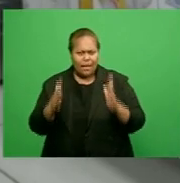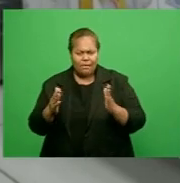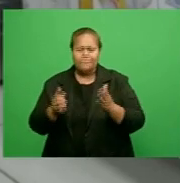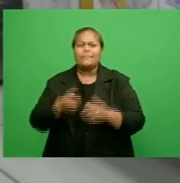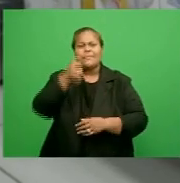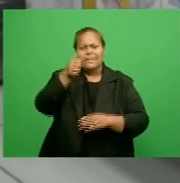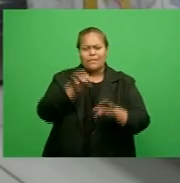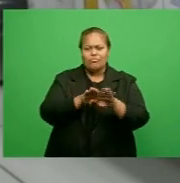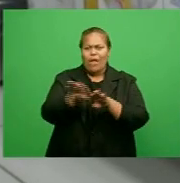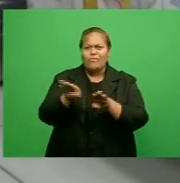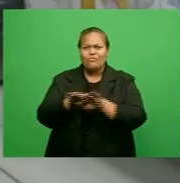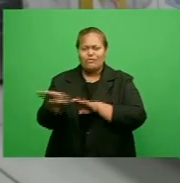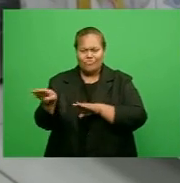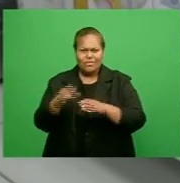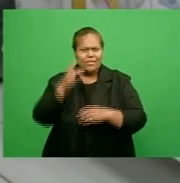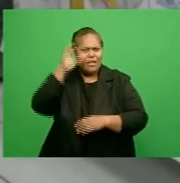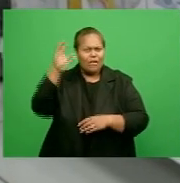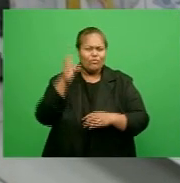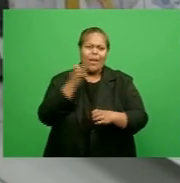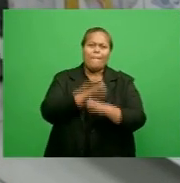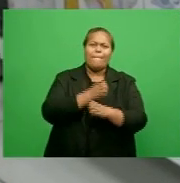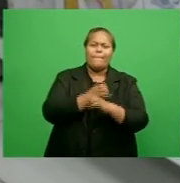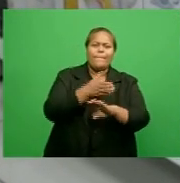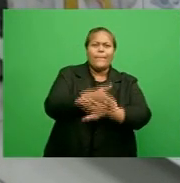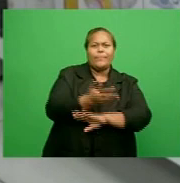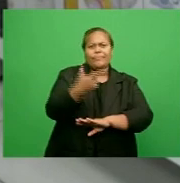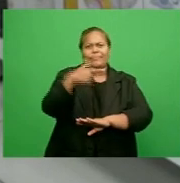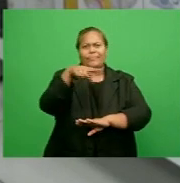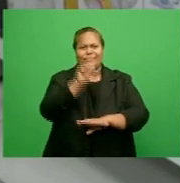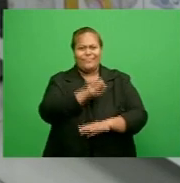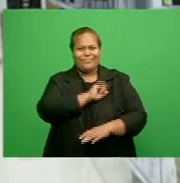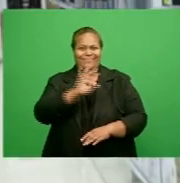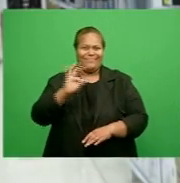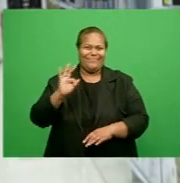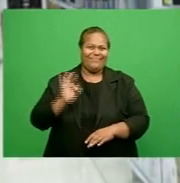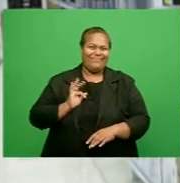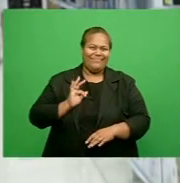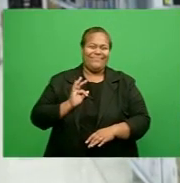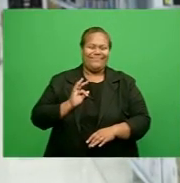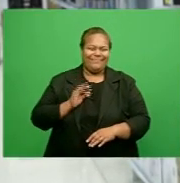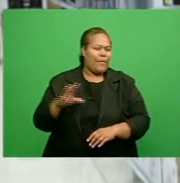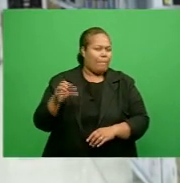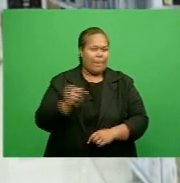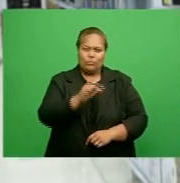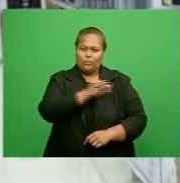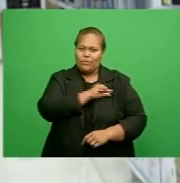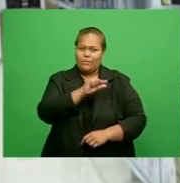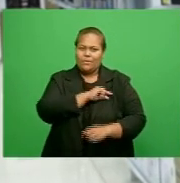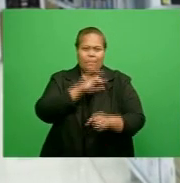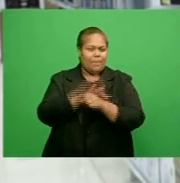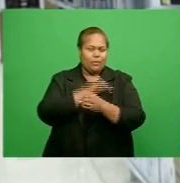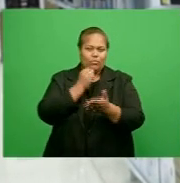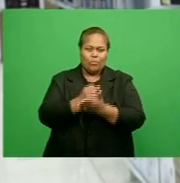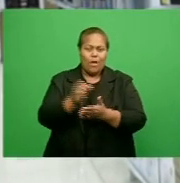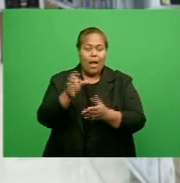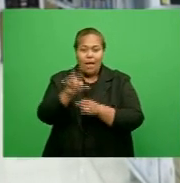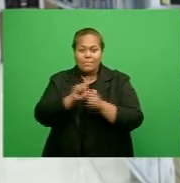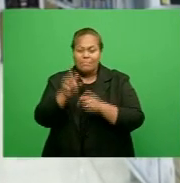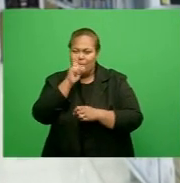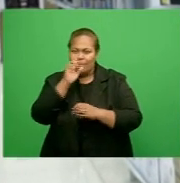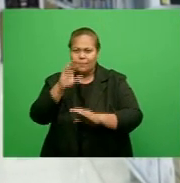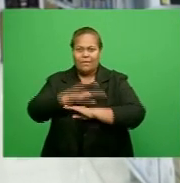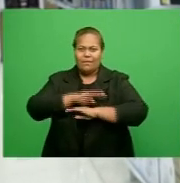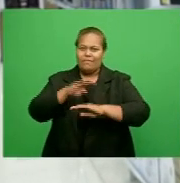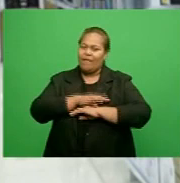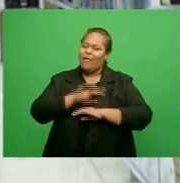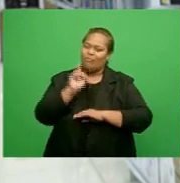the country, employing over 70 staff. Kumar says maintaining quality and ensuring customer satisfaction has been the key